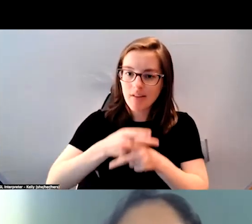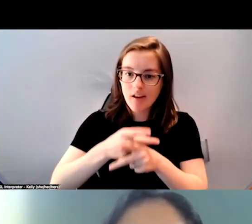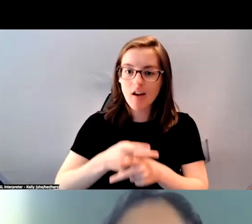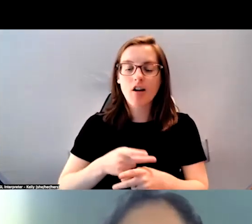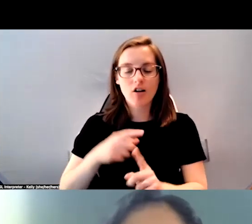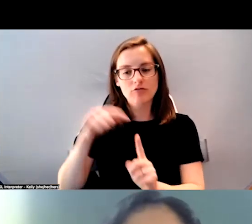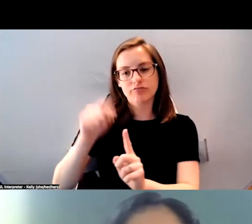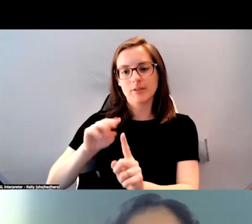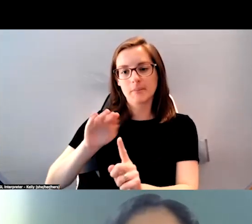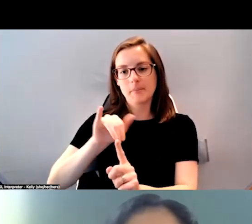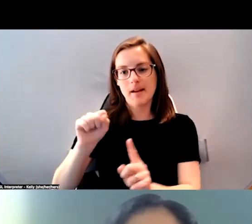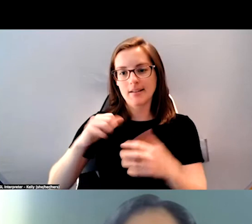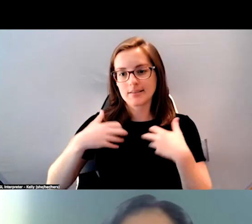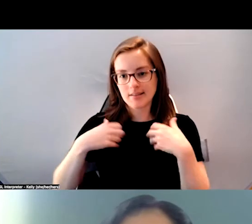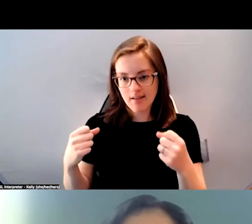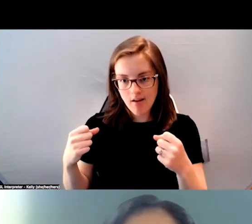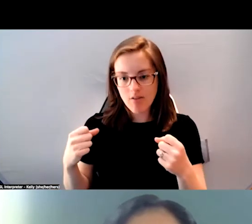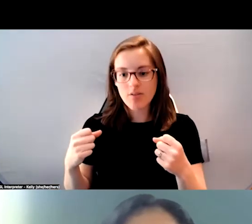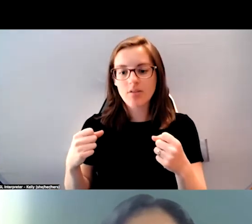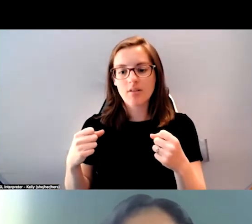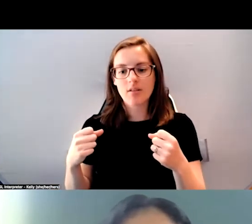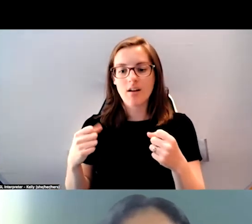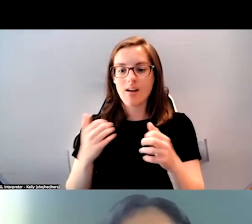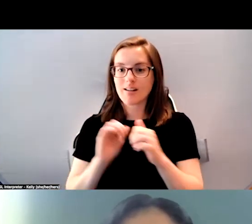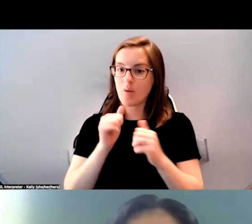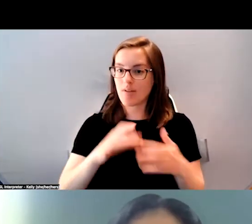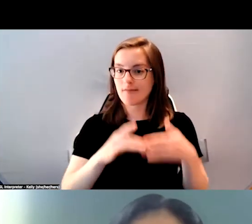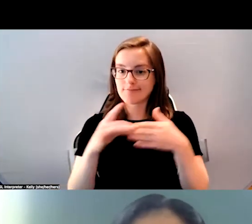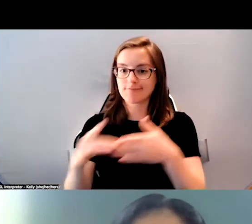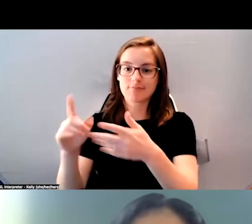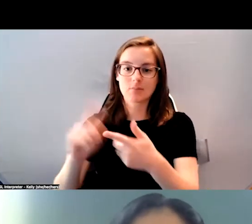specifically, and how that connects to disability rights overall.